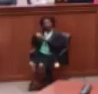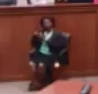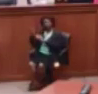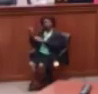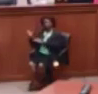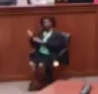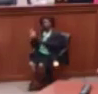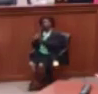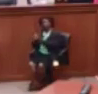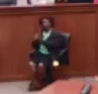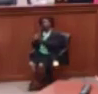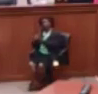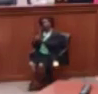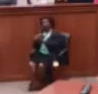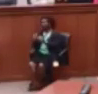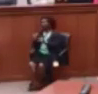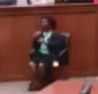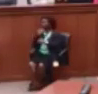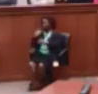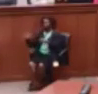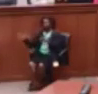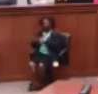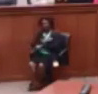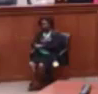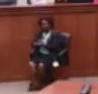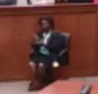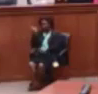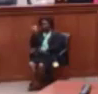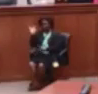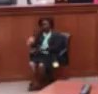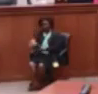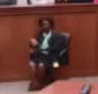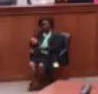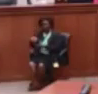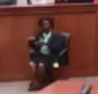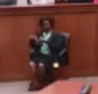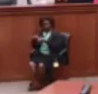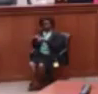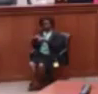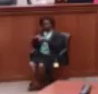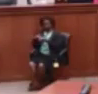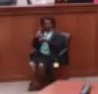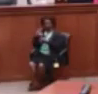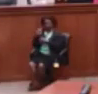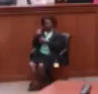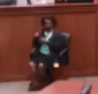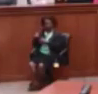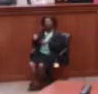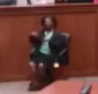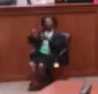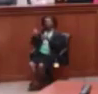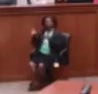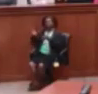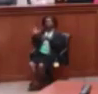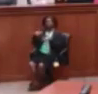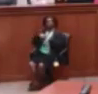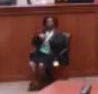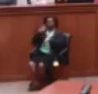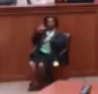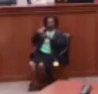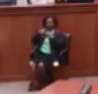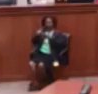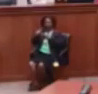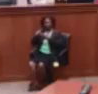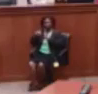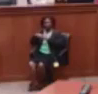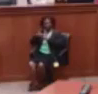blueprint is not completely removing complementary credentials. What we've proposed is give the department time to lead a review of the